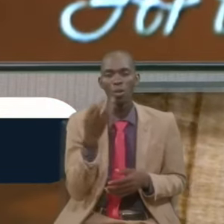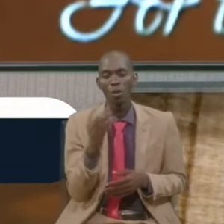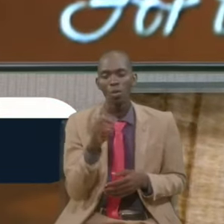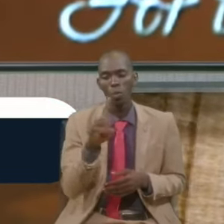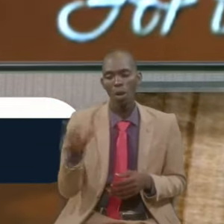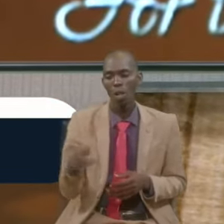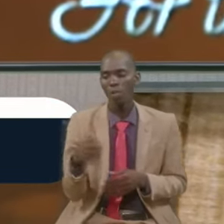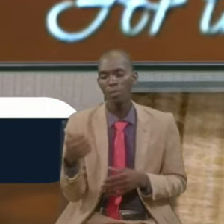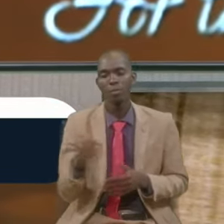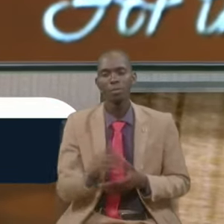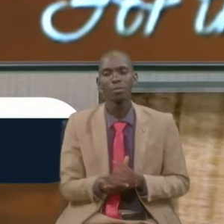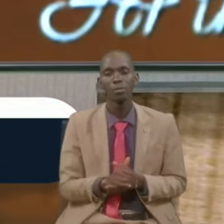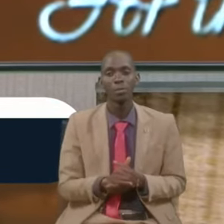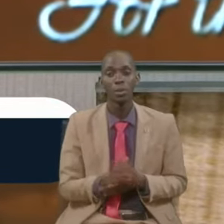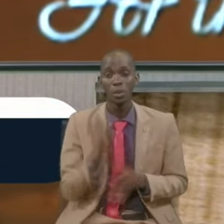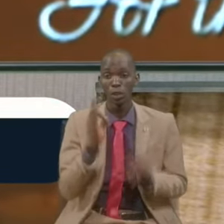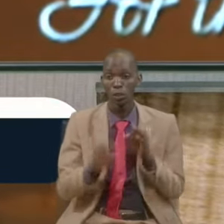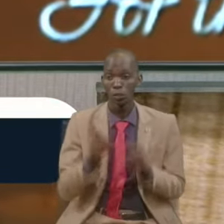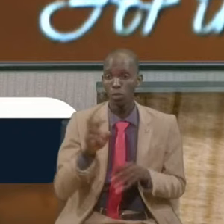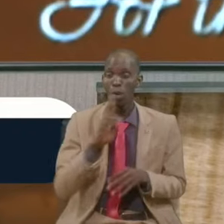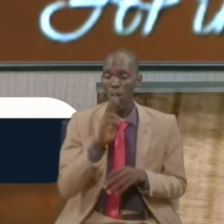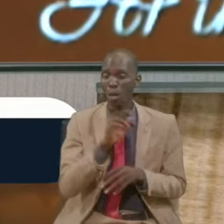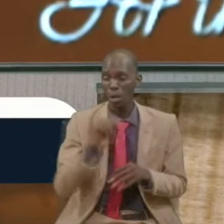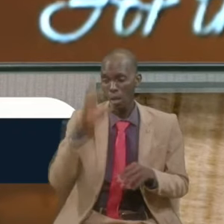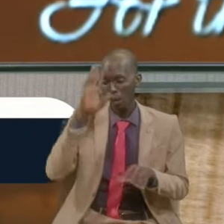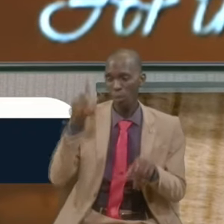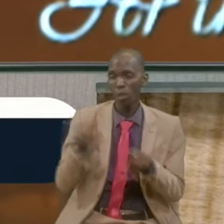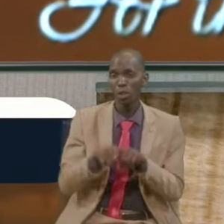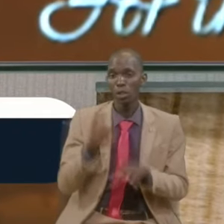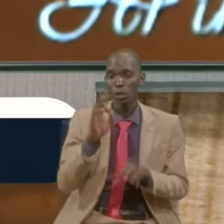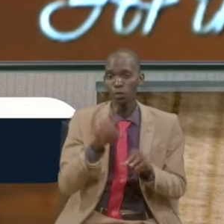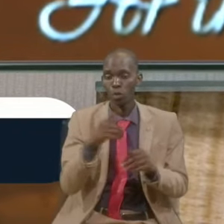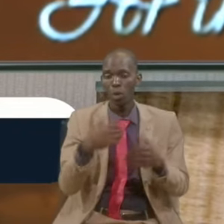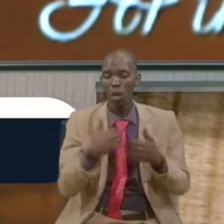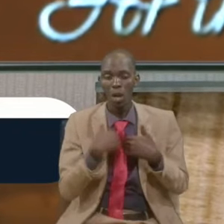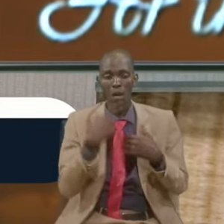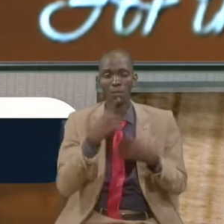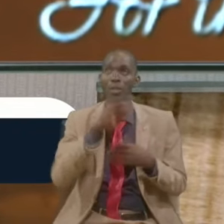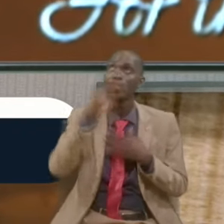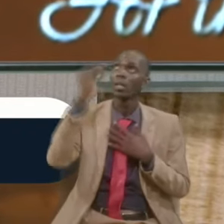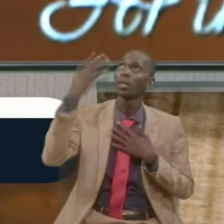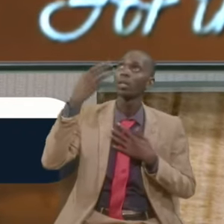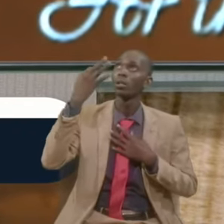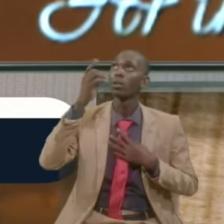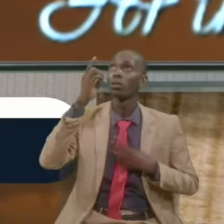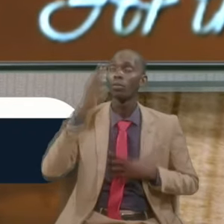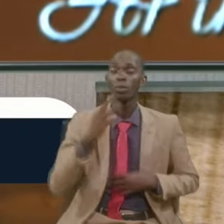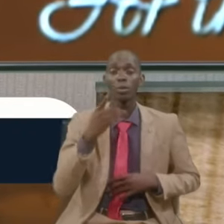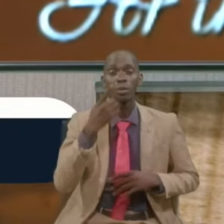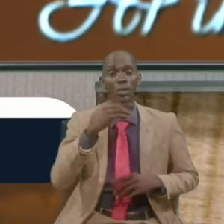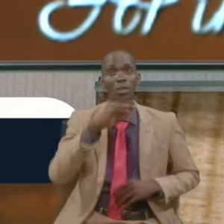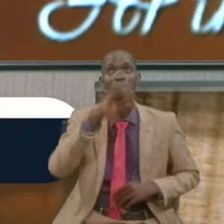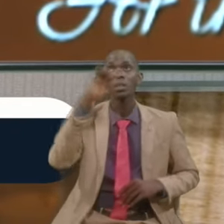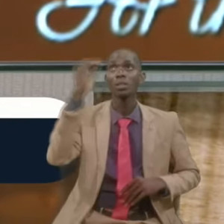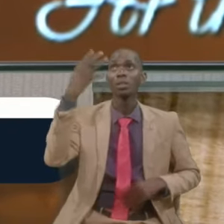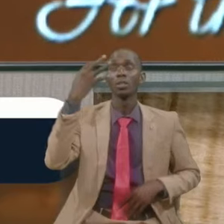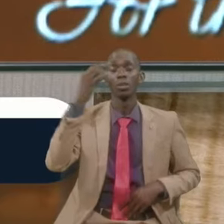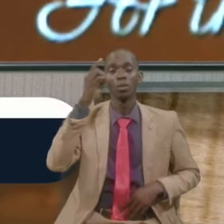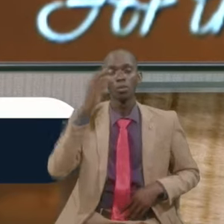another. If you are a brother, if you have the grace of God controls us,